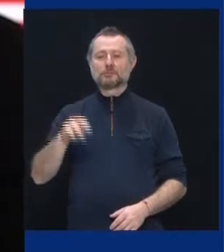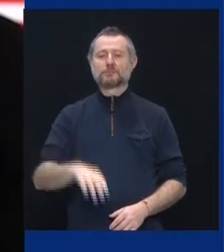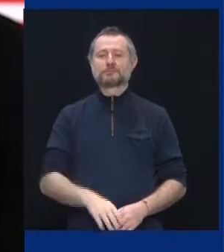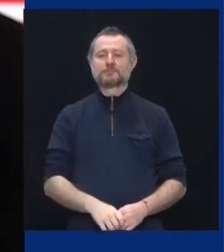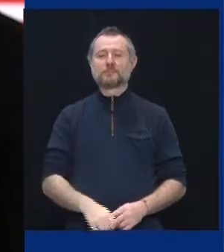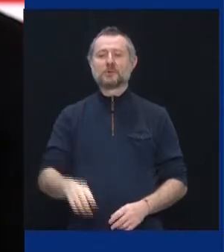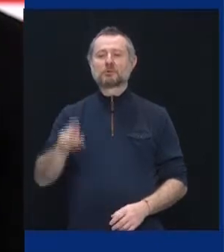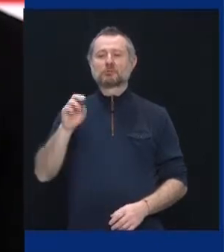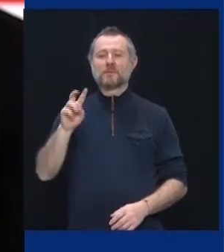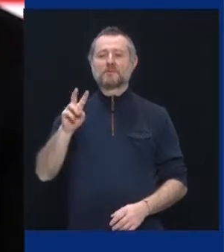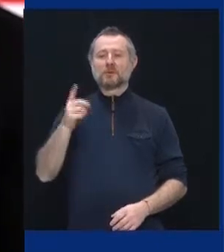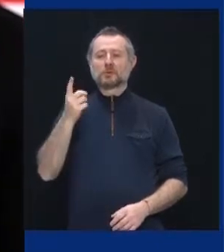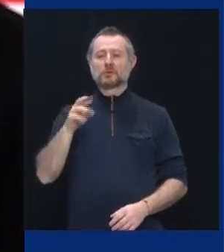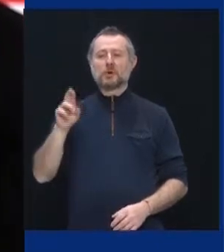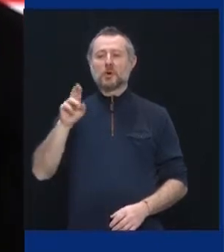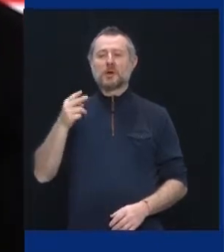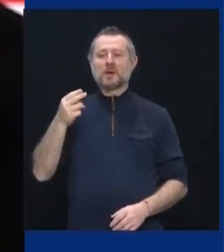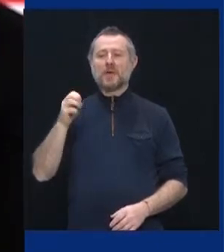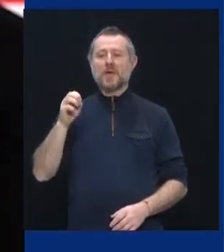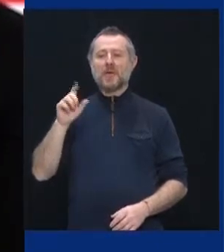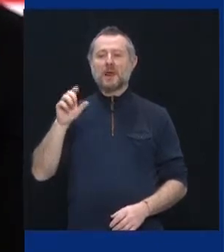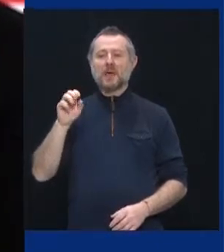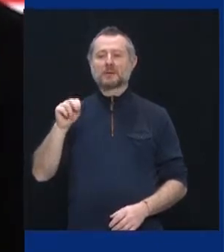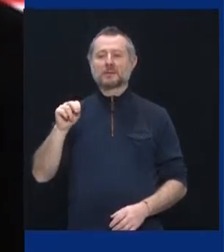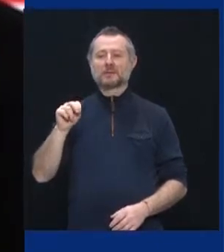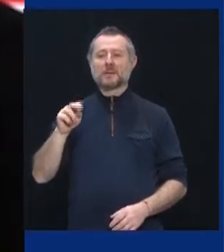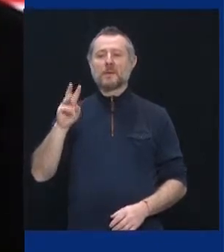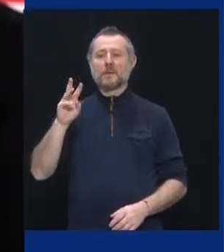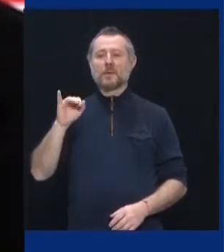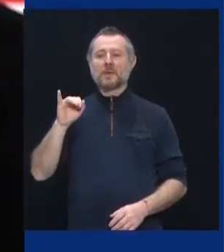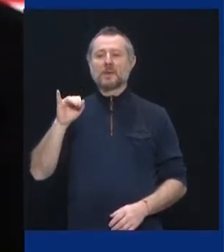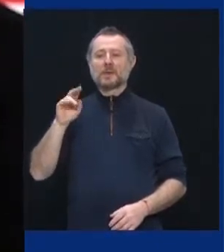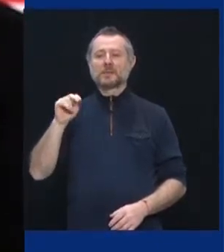Reverend Dr. Helen Wingate,